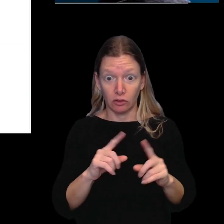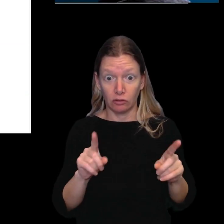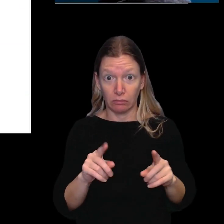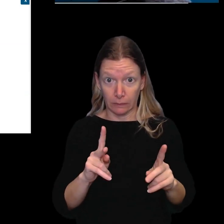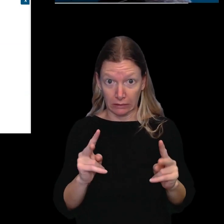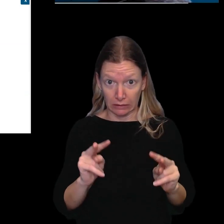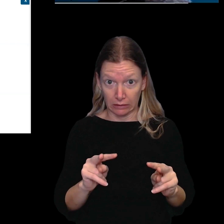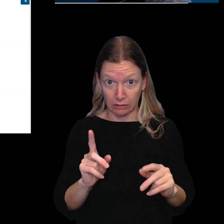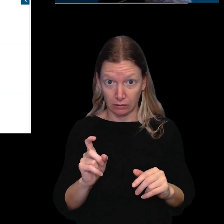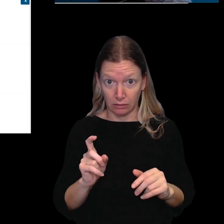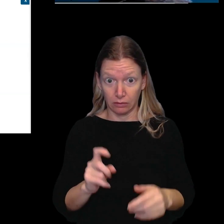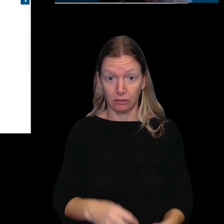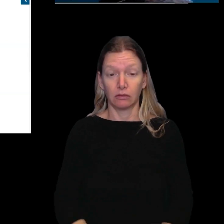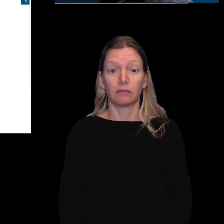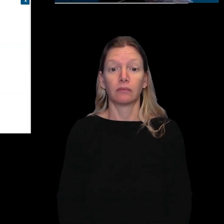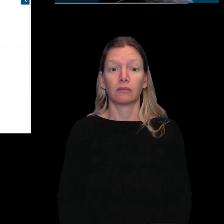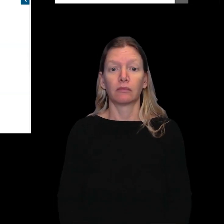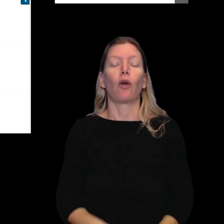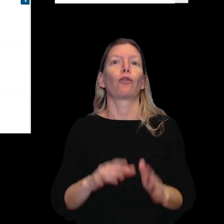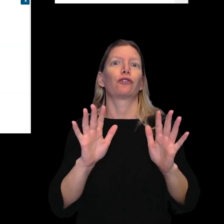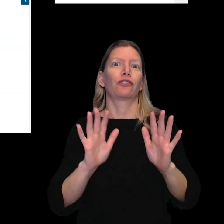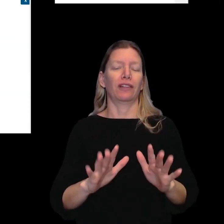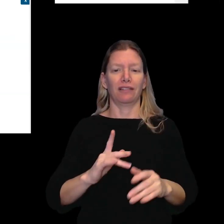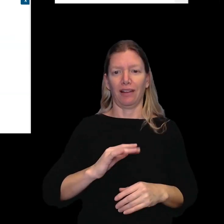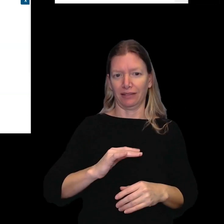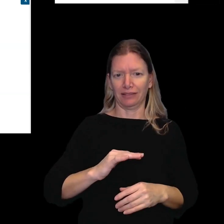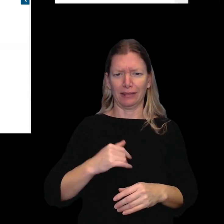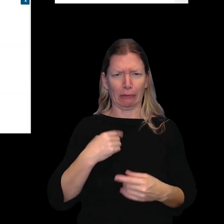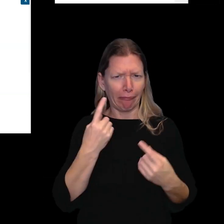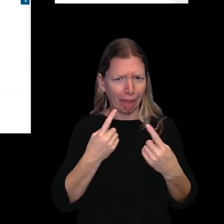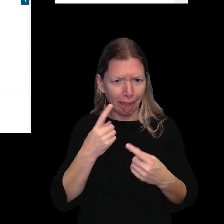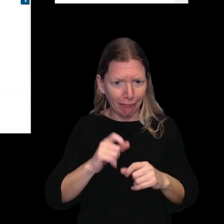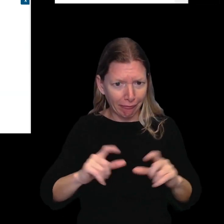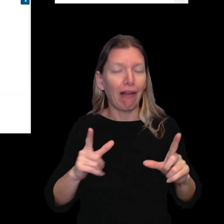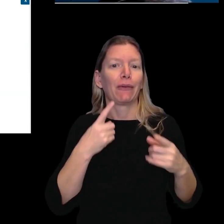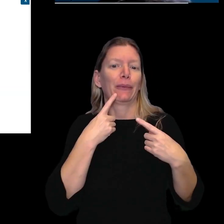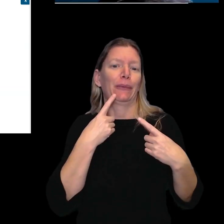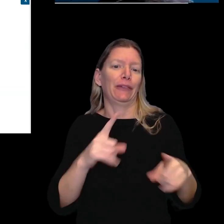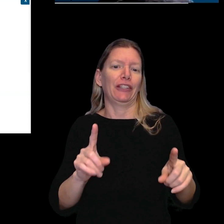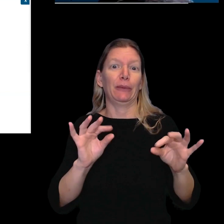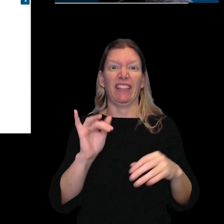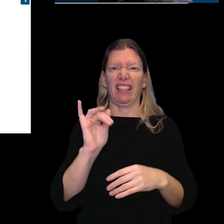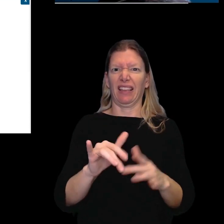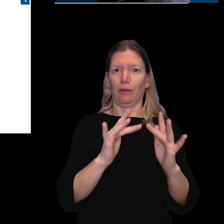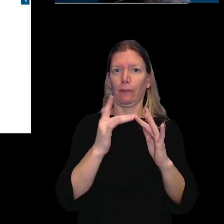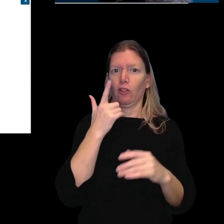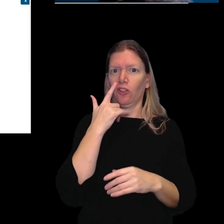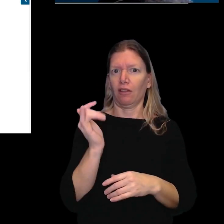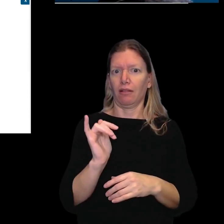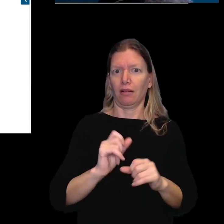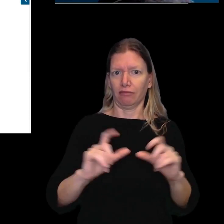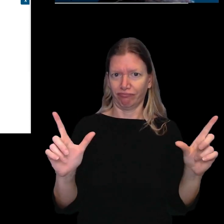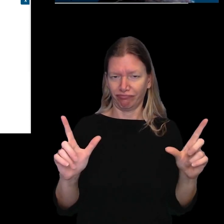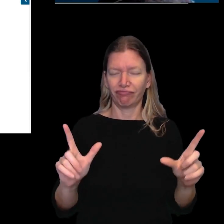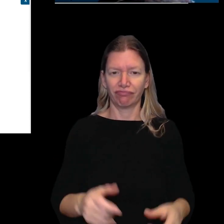Is it still sharing this? Can people see? Yes. Yes. Great, awesome. I was wondering if that trick would work. So this is